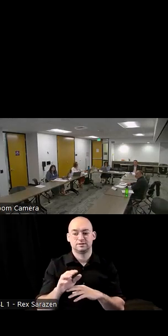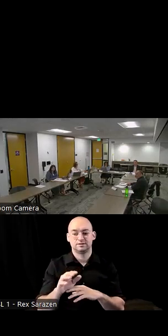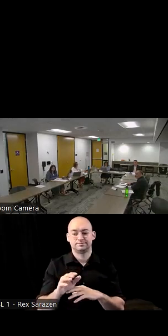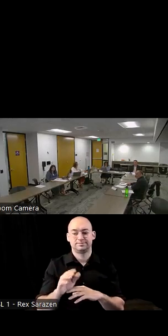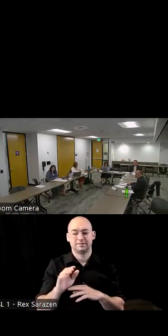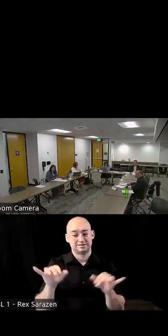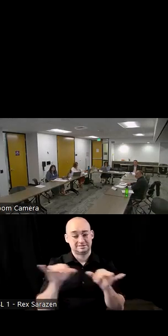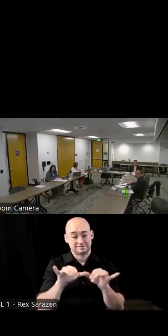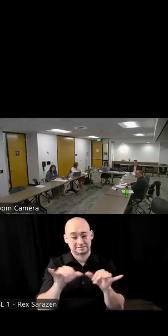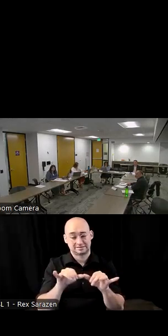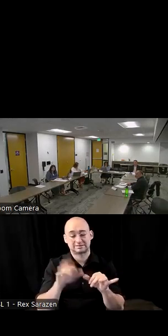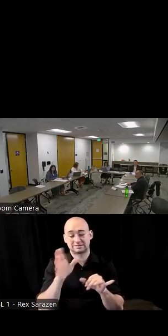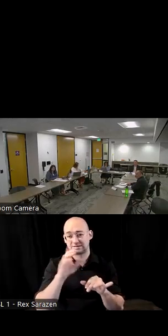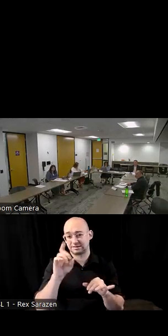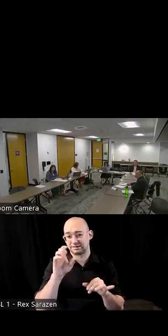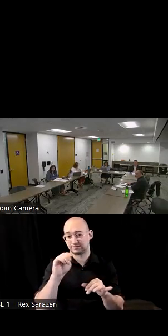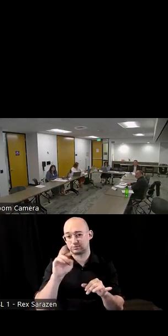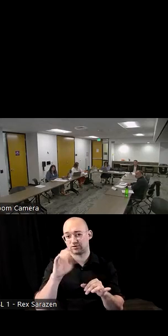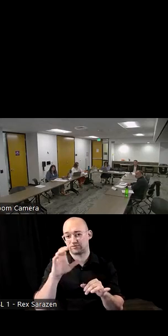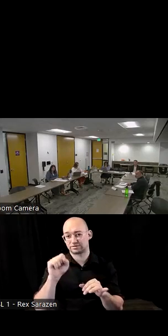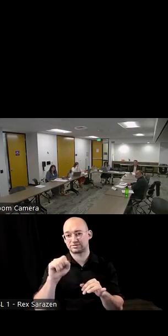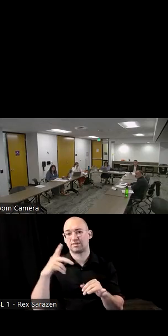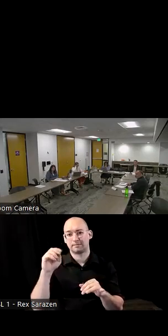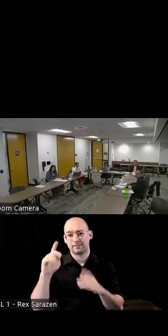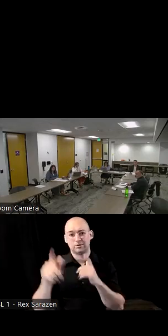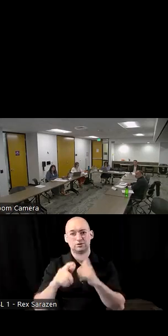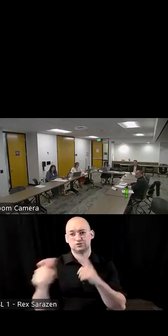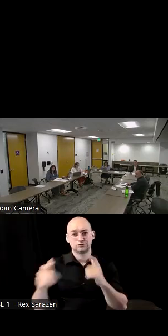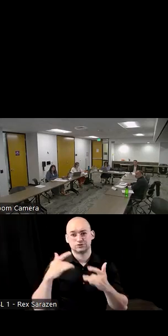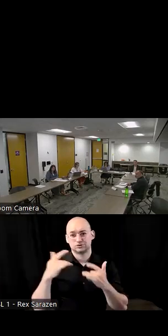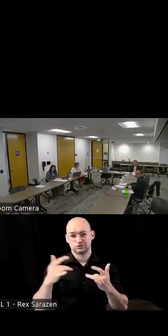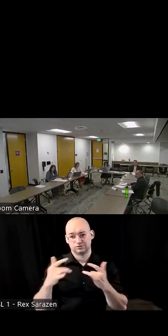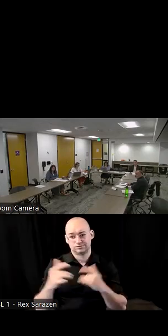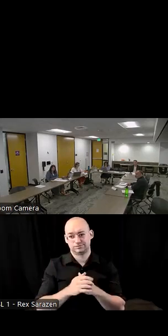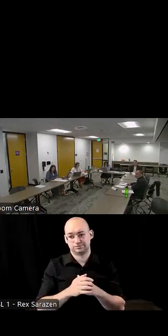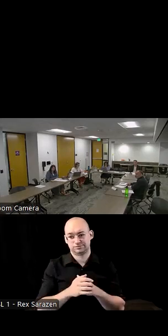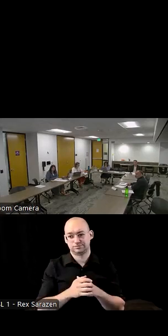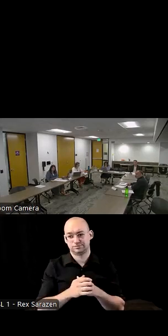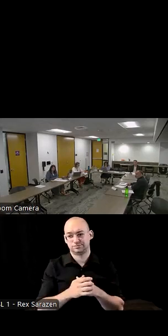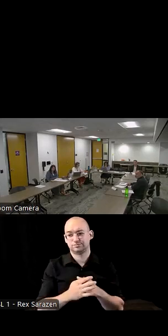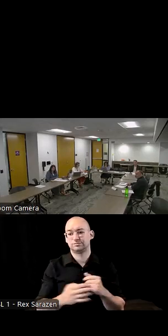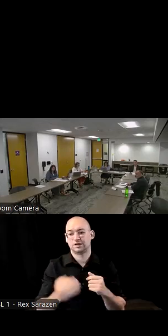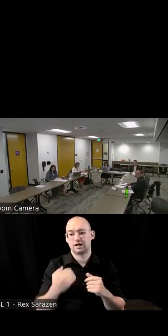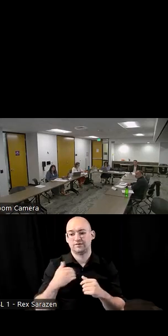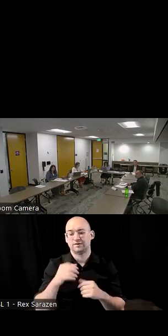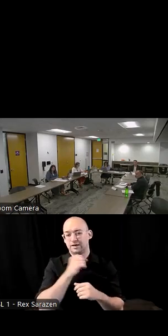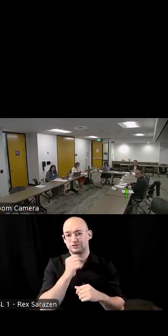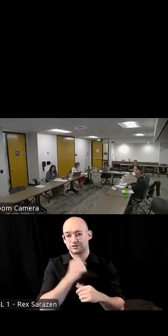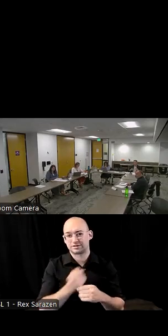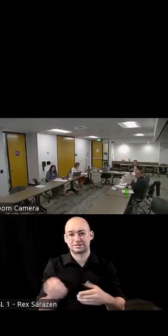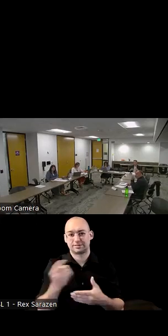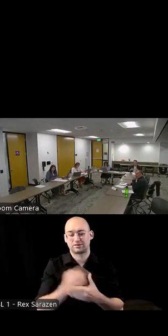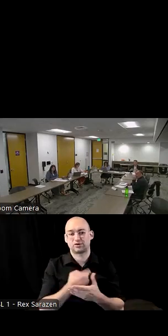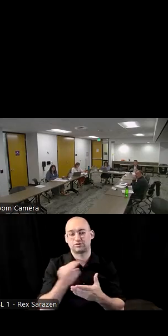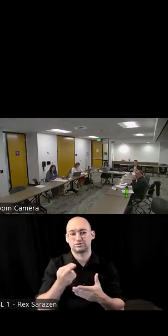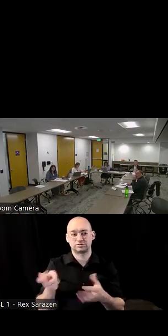and demographics, population is just hugely concerning, right? Although we have an aging and disability resource